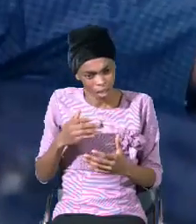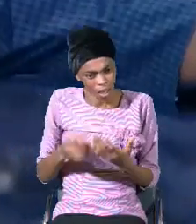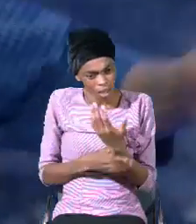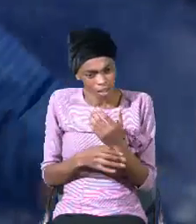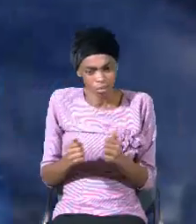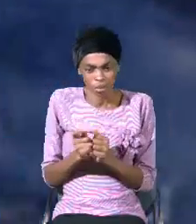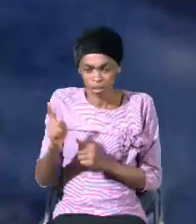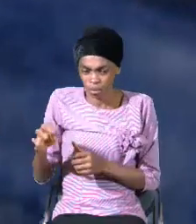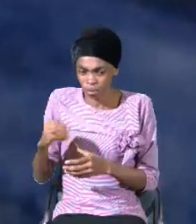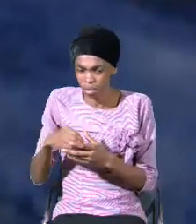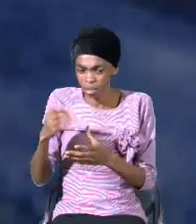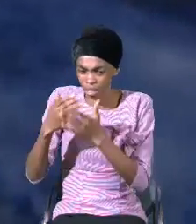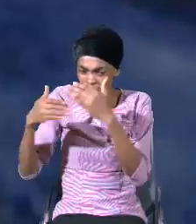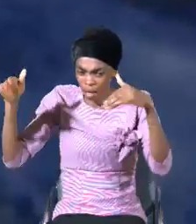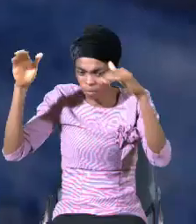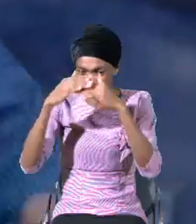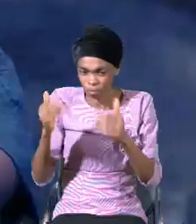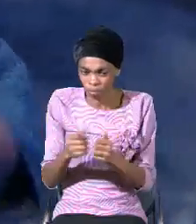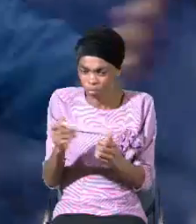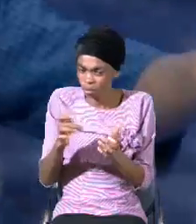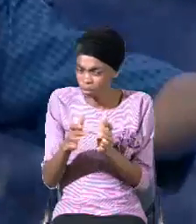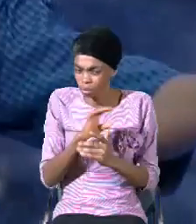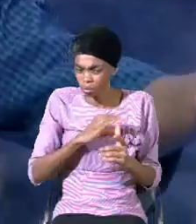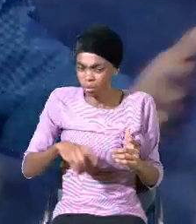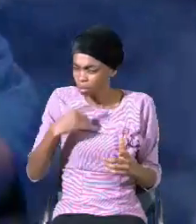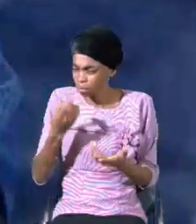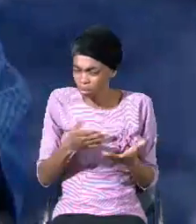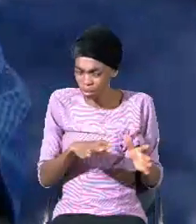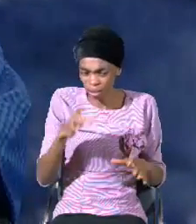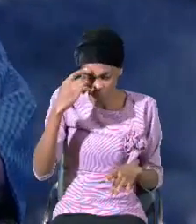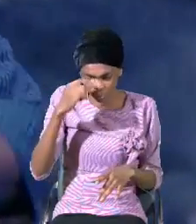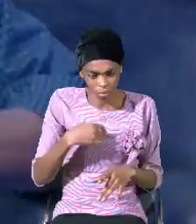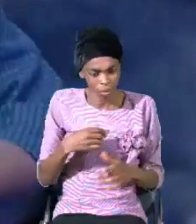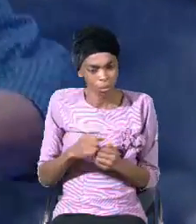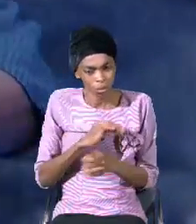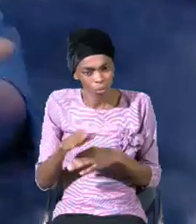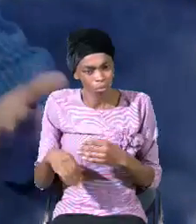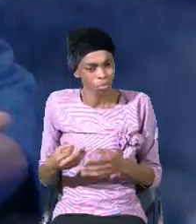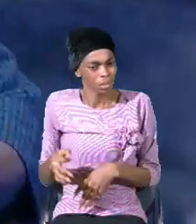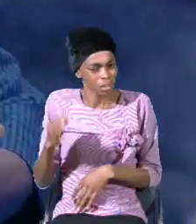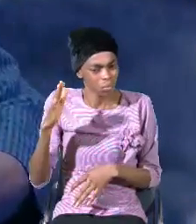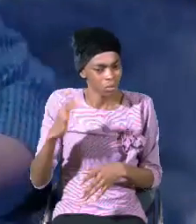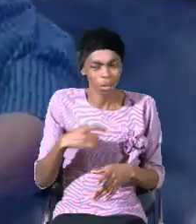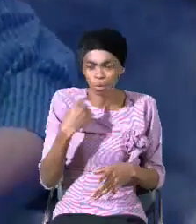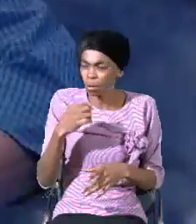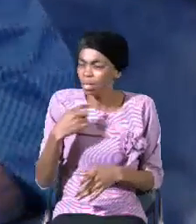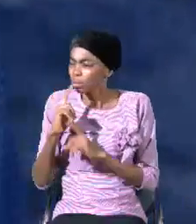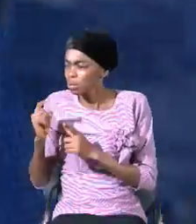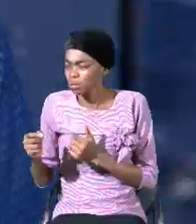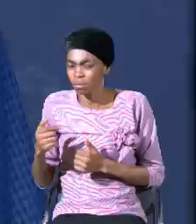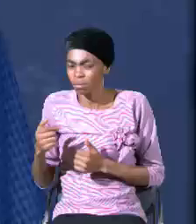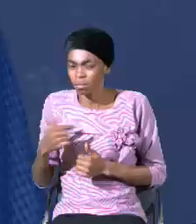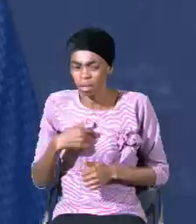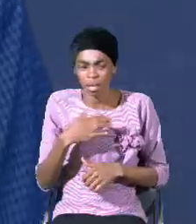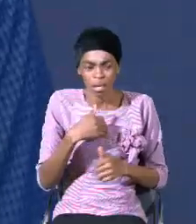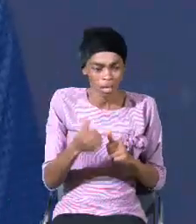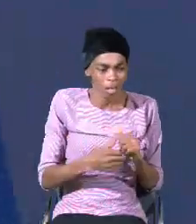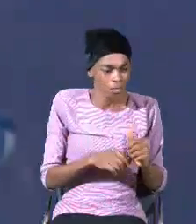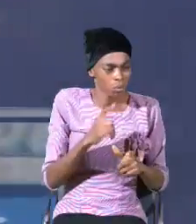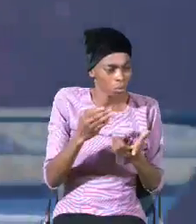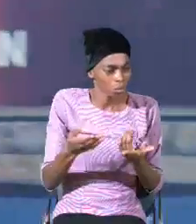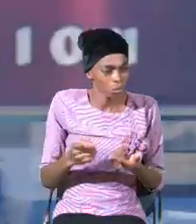with a Christ who died for me, and with all these speakers who are talking to me, and everybody